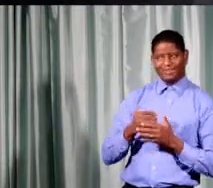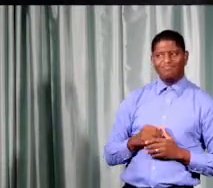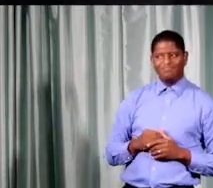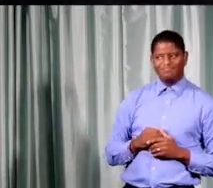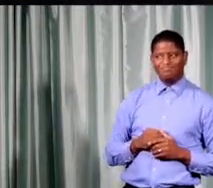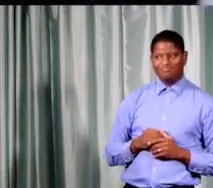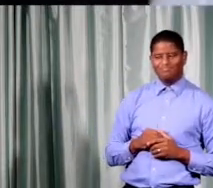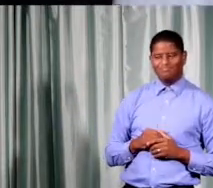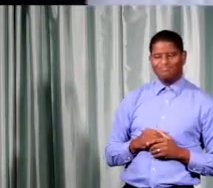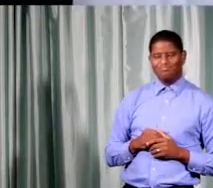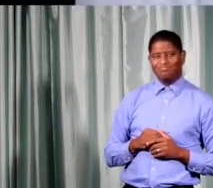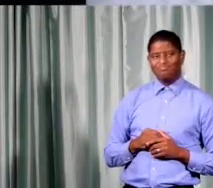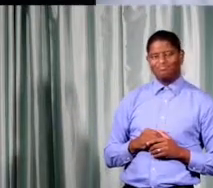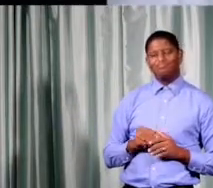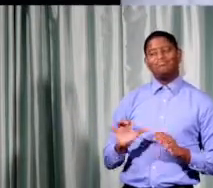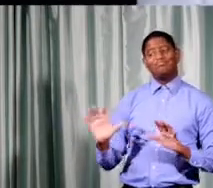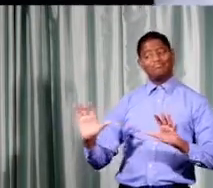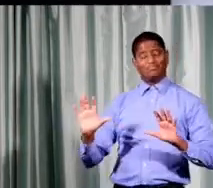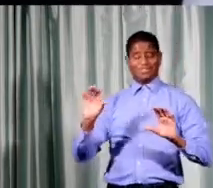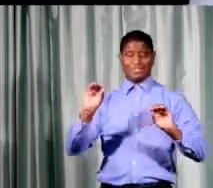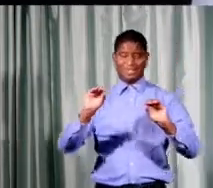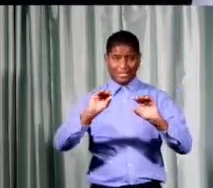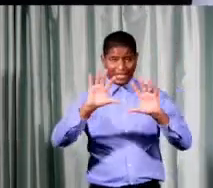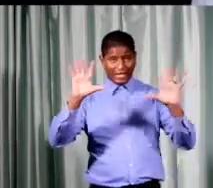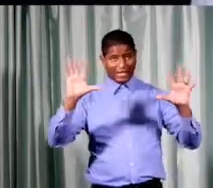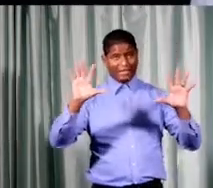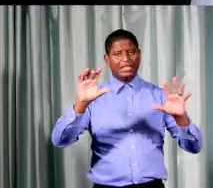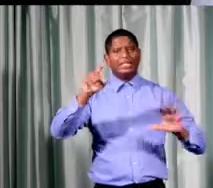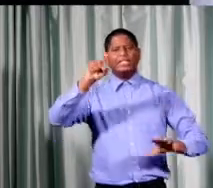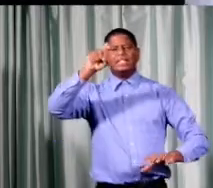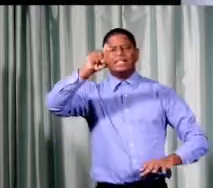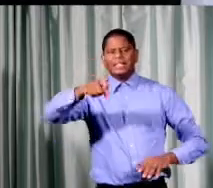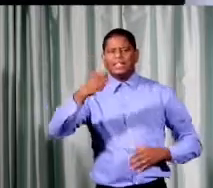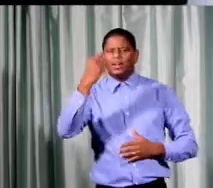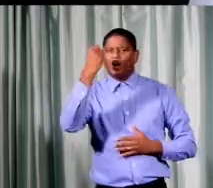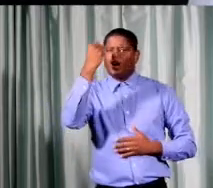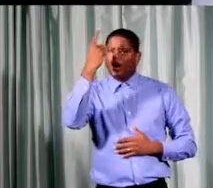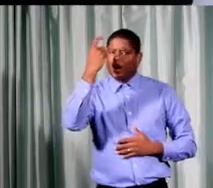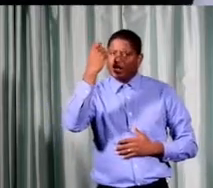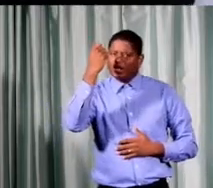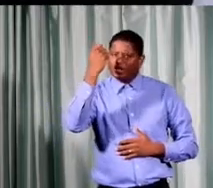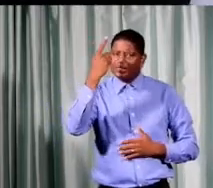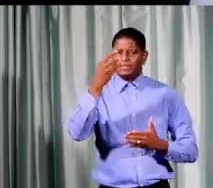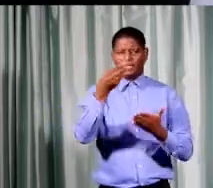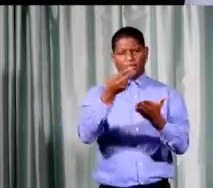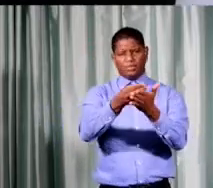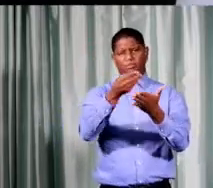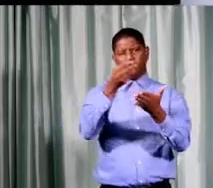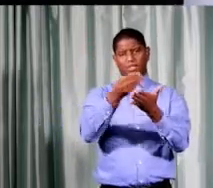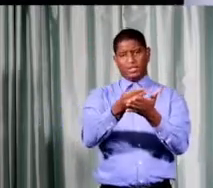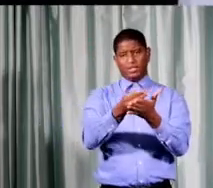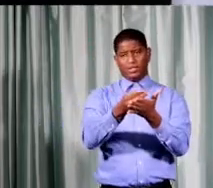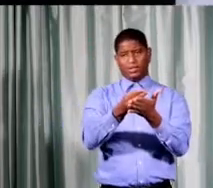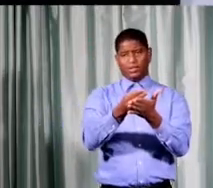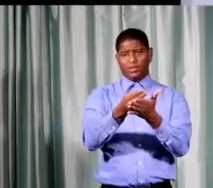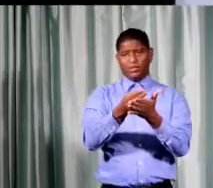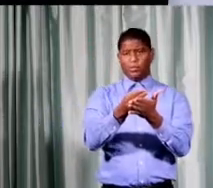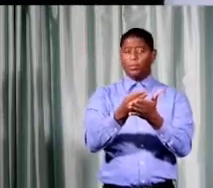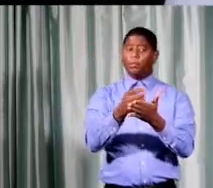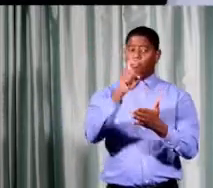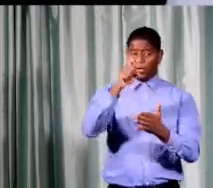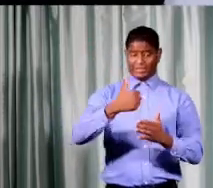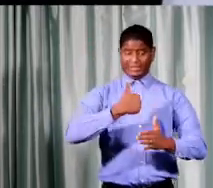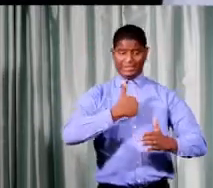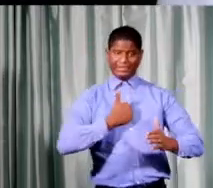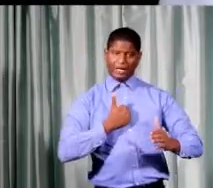Okay? You don't need to be the person doing it. You don't need to be in the trenches. But you need to understand